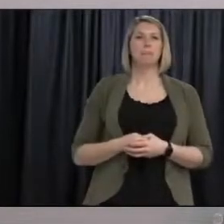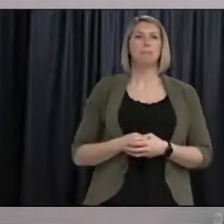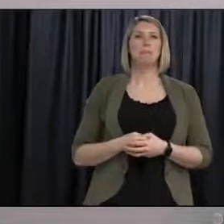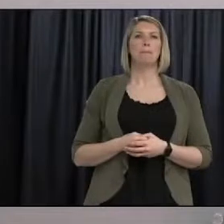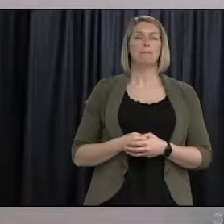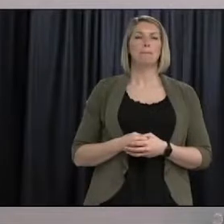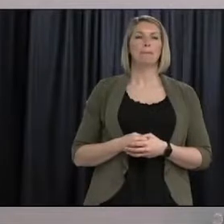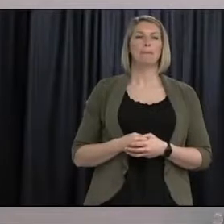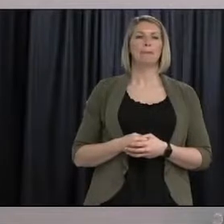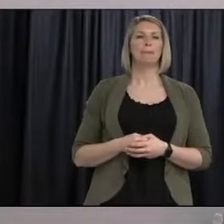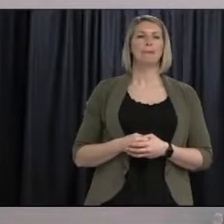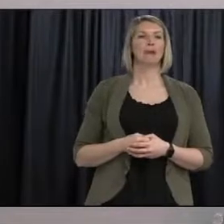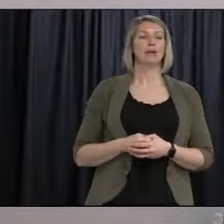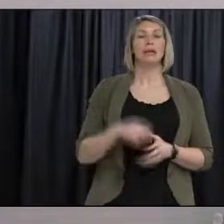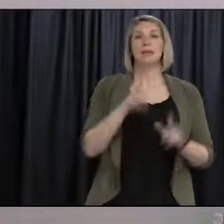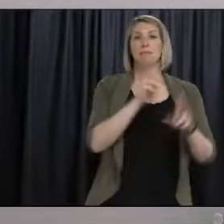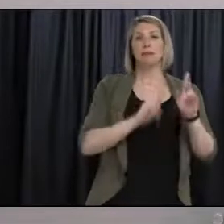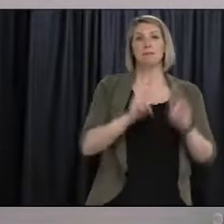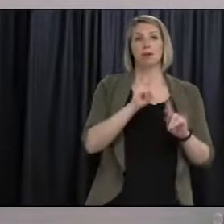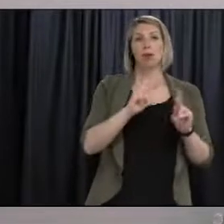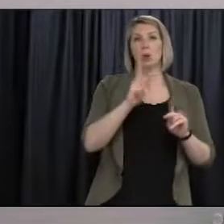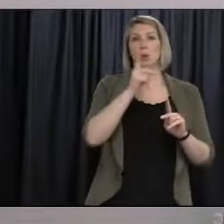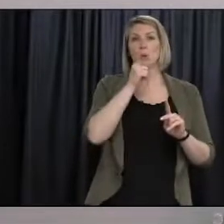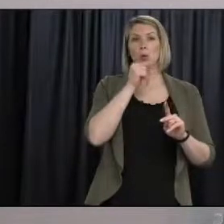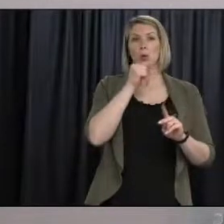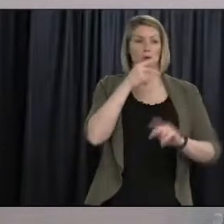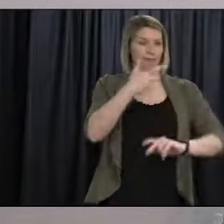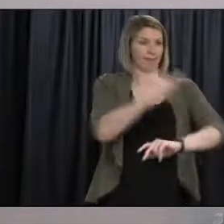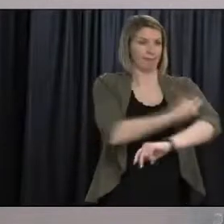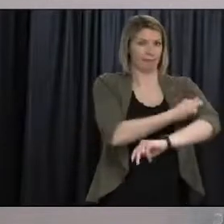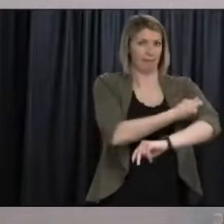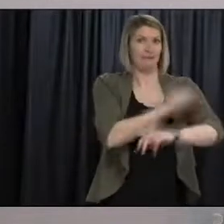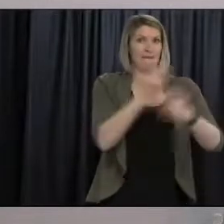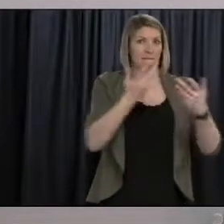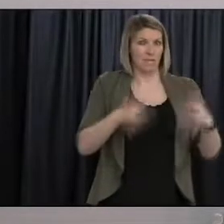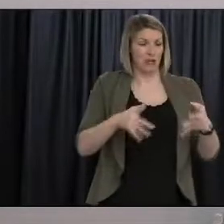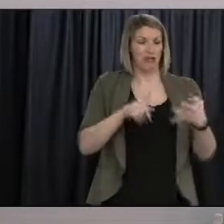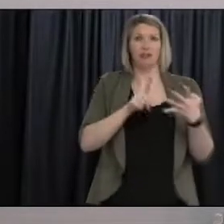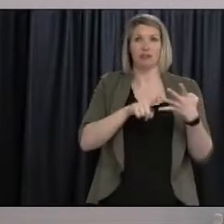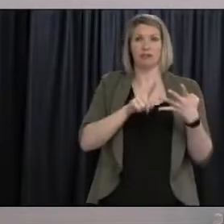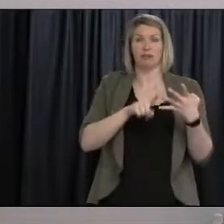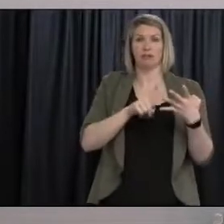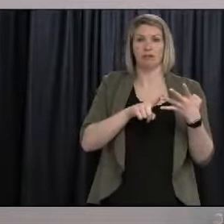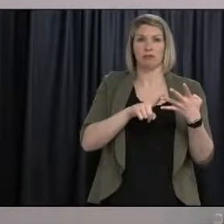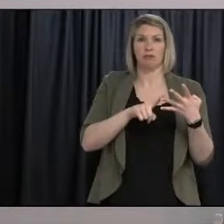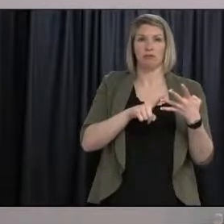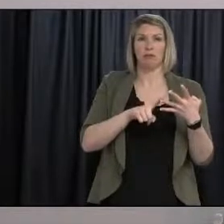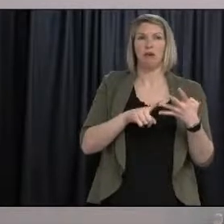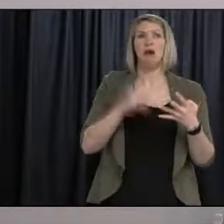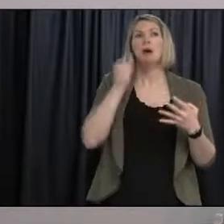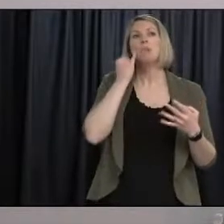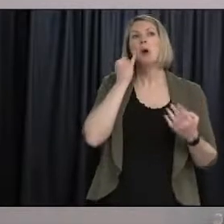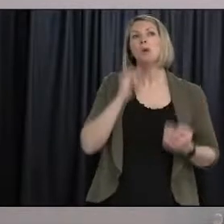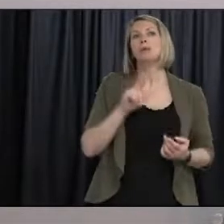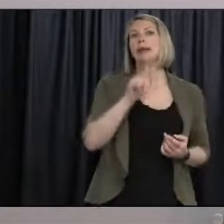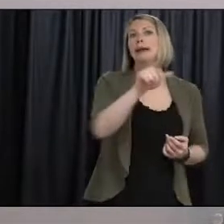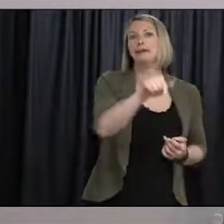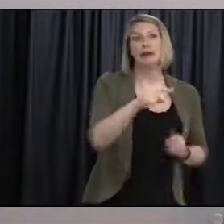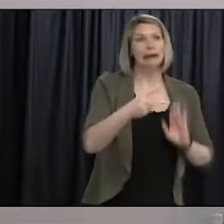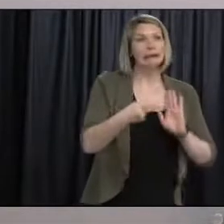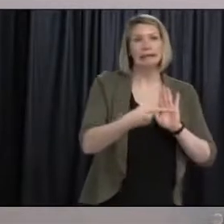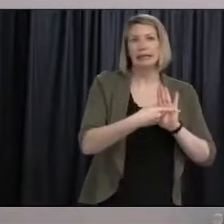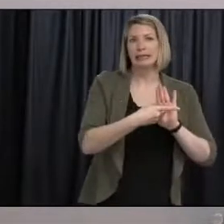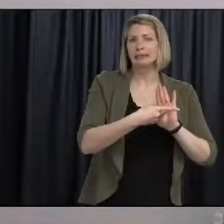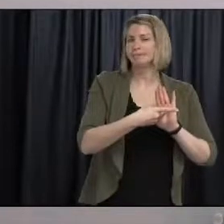who received their first dose of the AstraZeneca vaccine, and say it turns out that they just can't receive their second shot, how protected will they